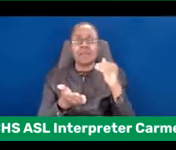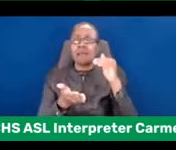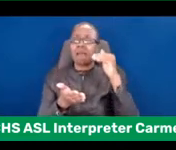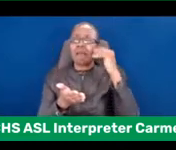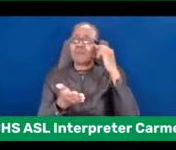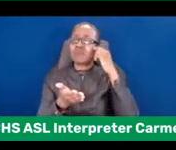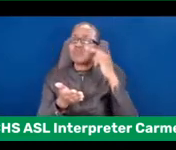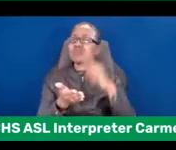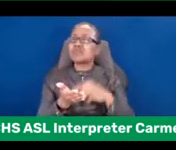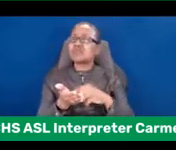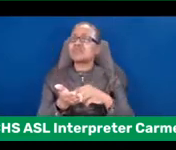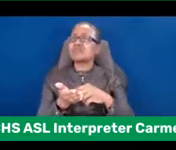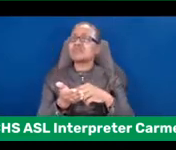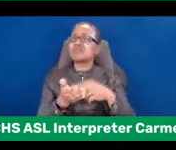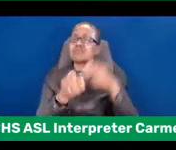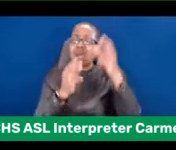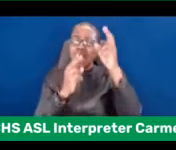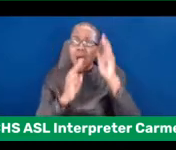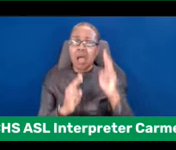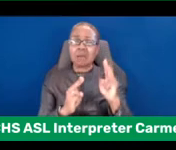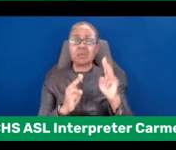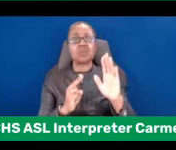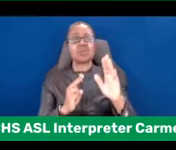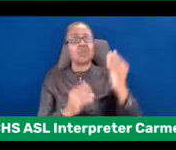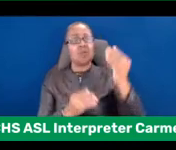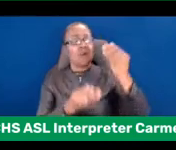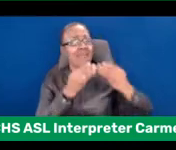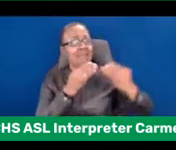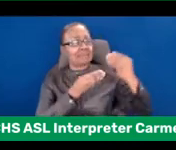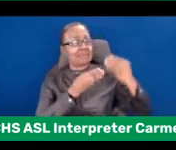ancestors and everything that got you to this point today.